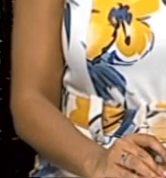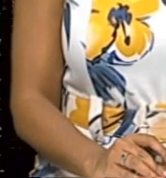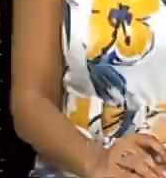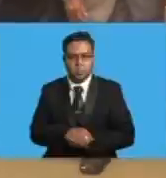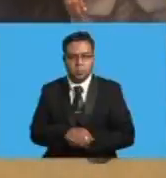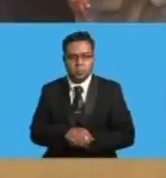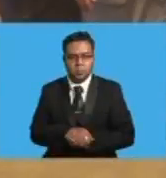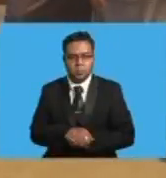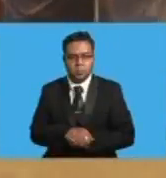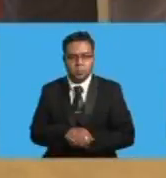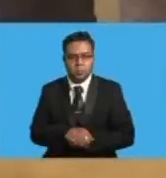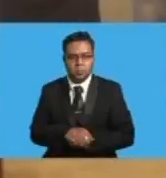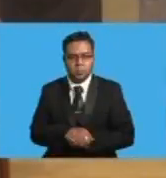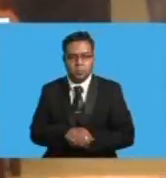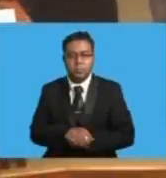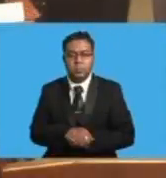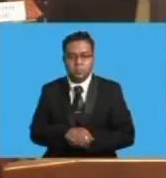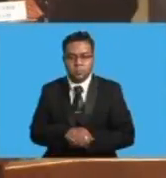reports.